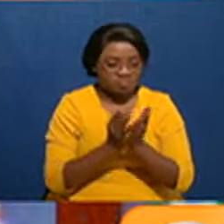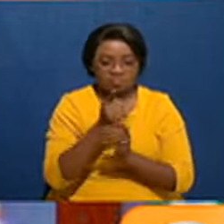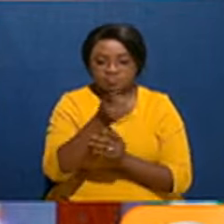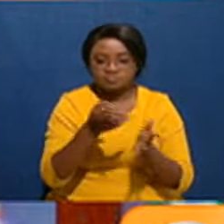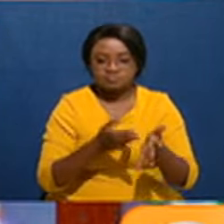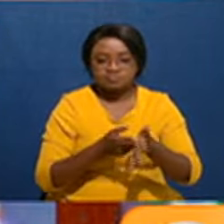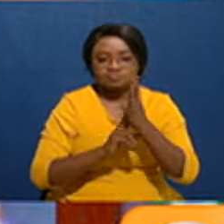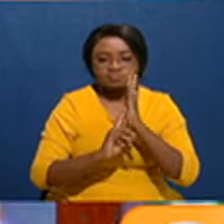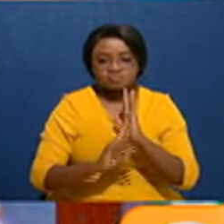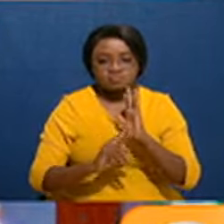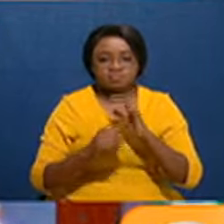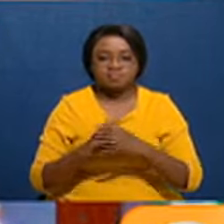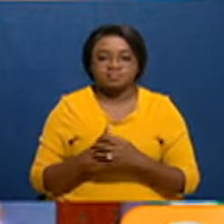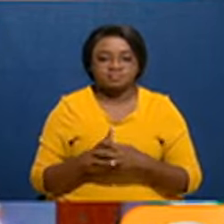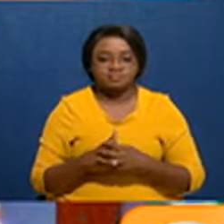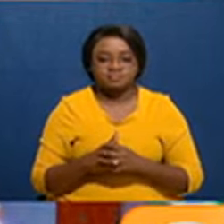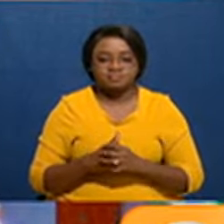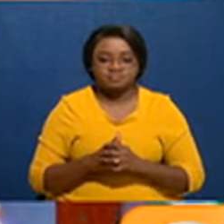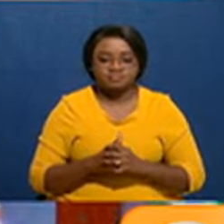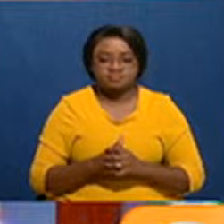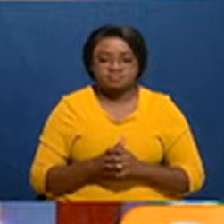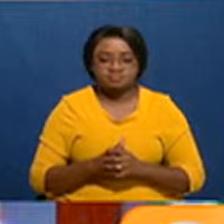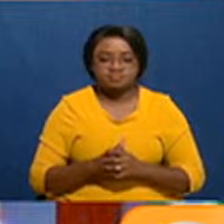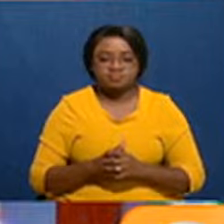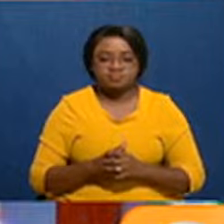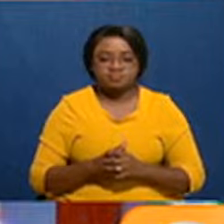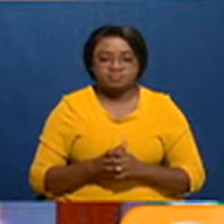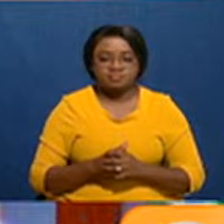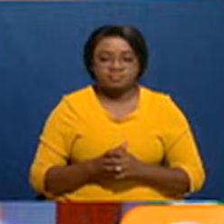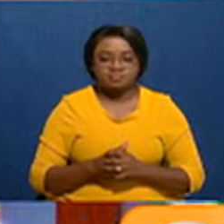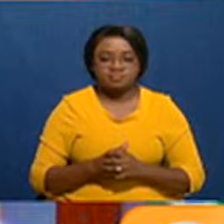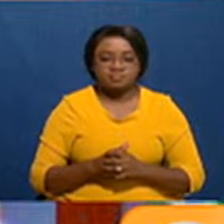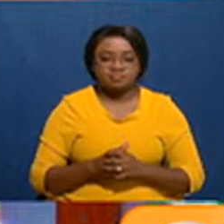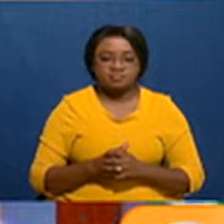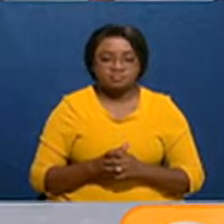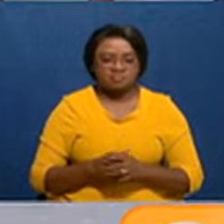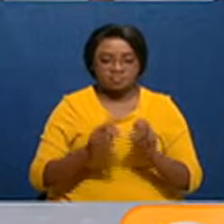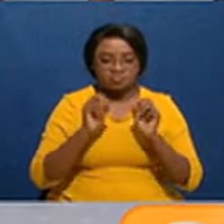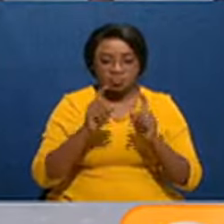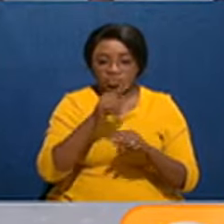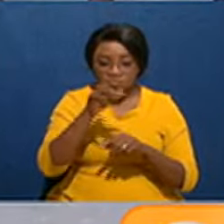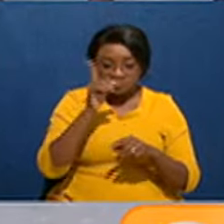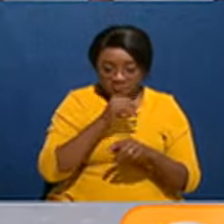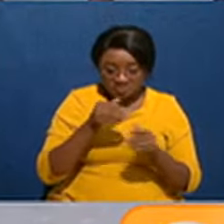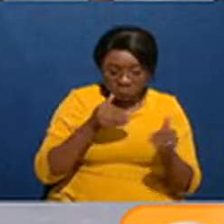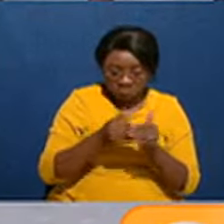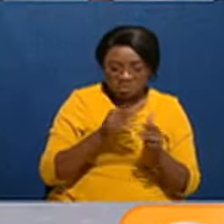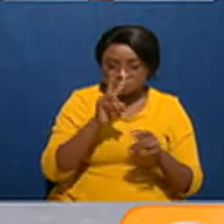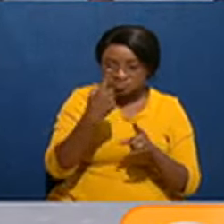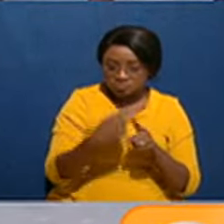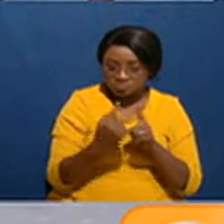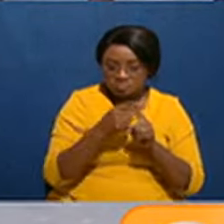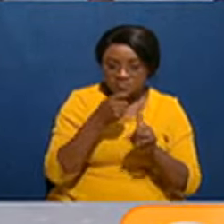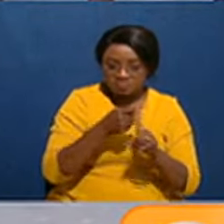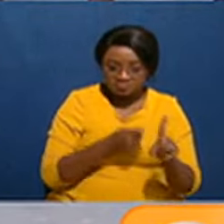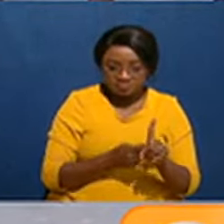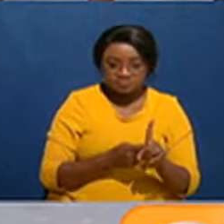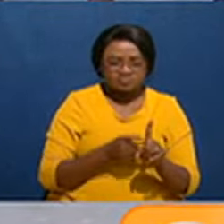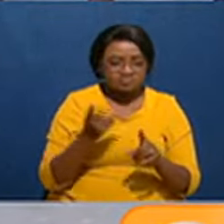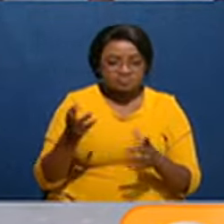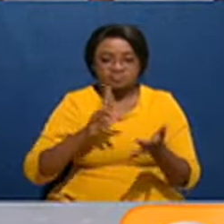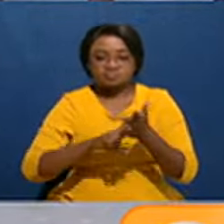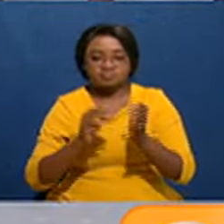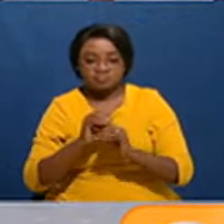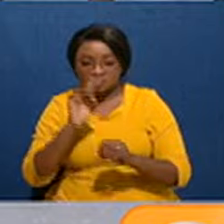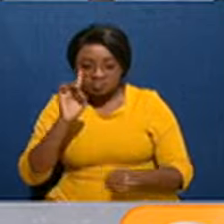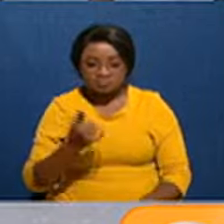so doing, I think we should be able to make progress in that regard. Yeah. Yes. You're just about to complete your 2-year term. Correct. And it's non-renewable, right? It's